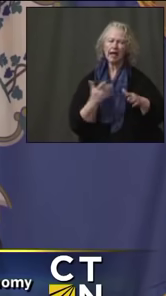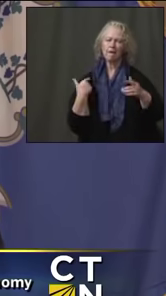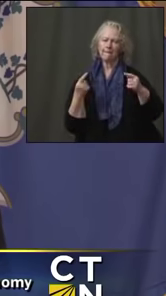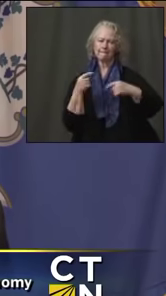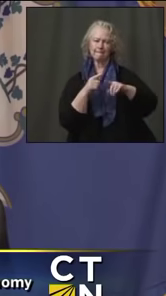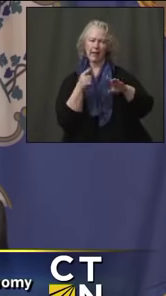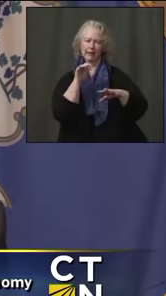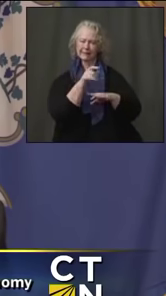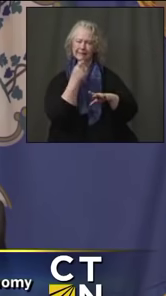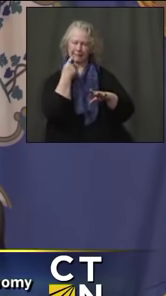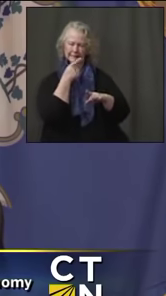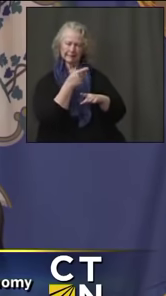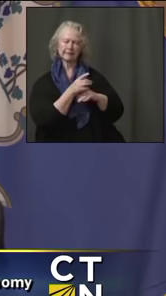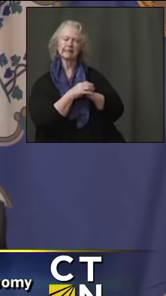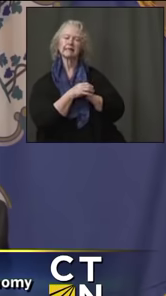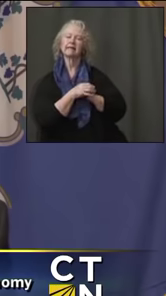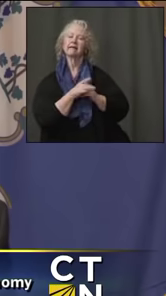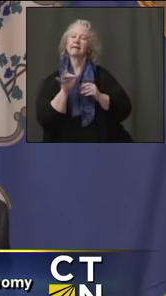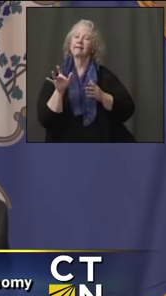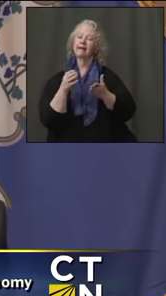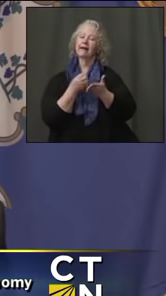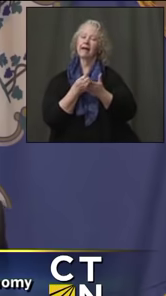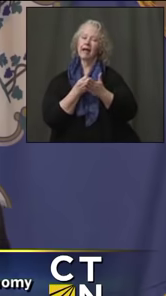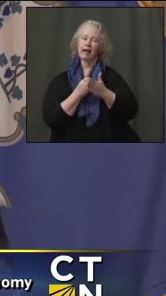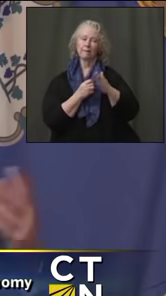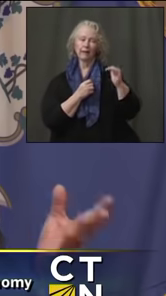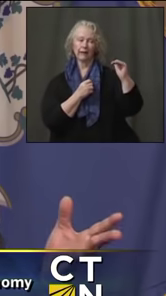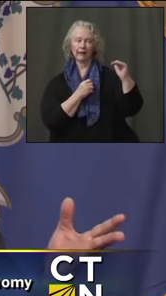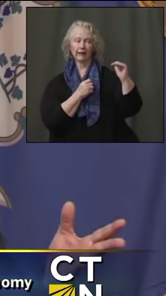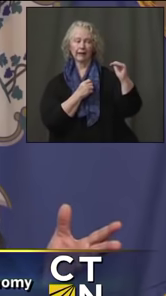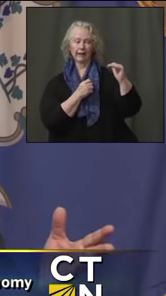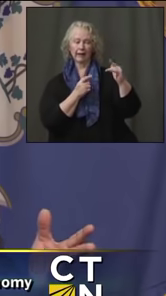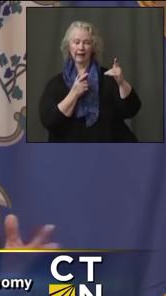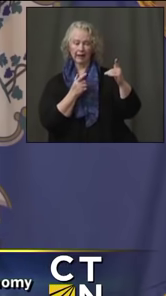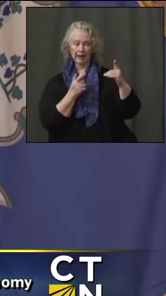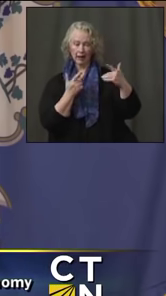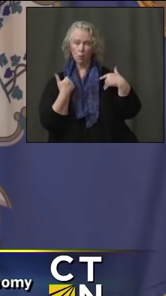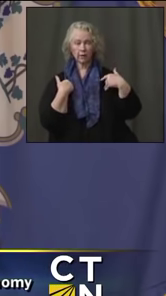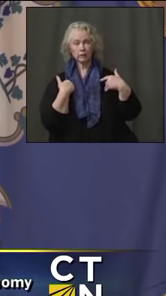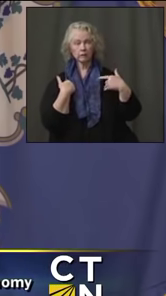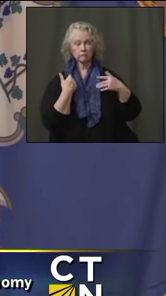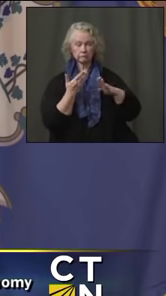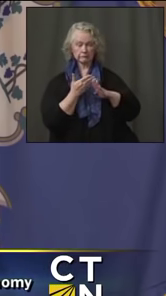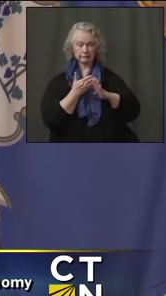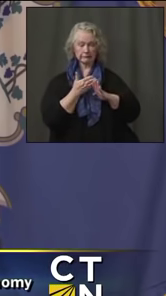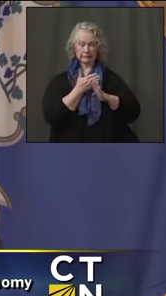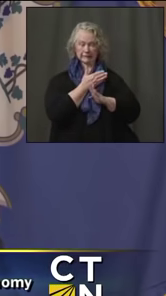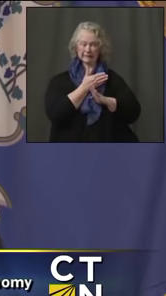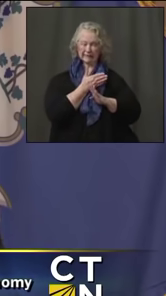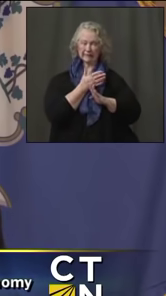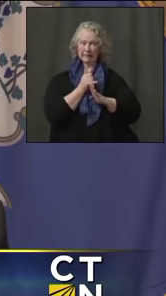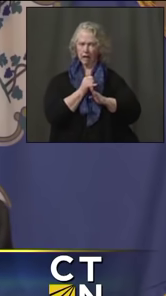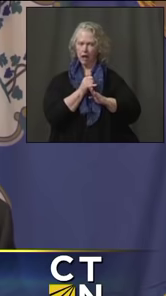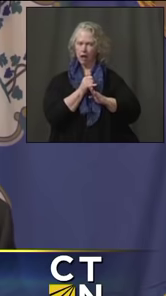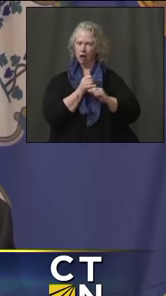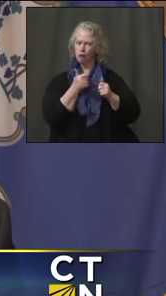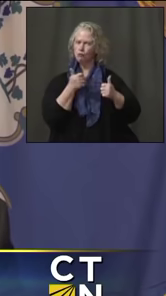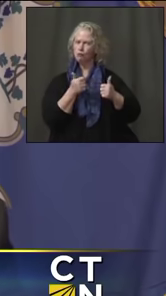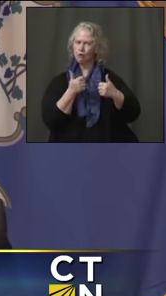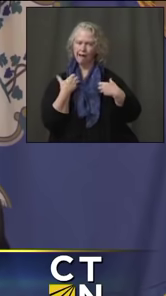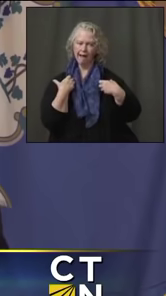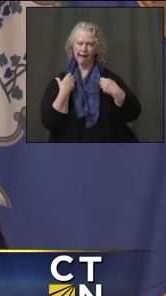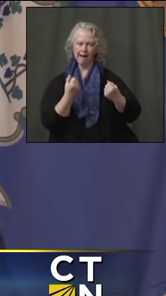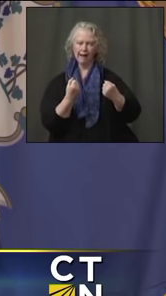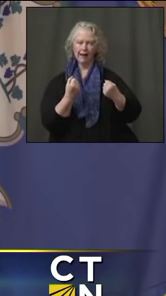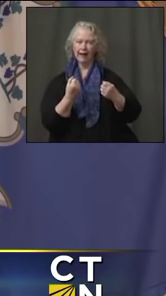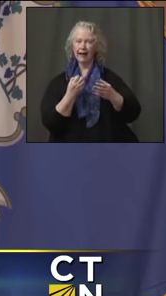question, whether the economy comes back like this, because we had a very strong economy until COVID, or whether it goes back